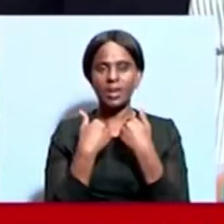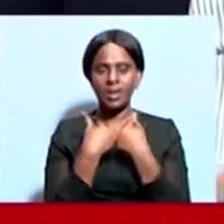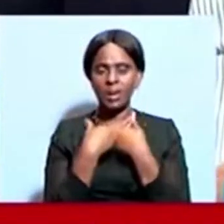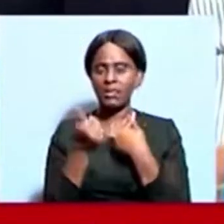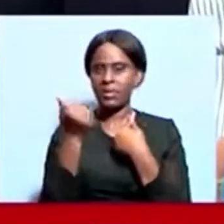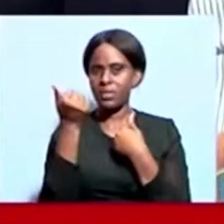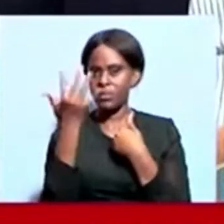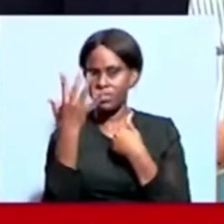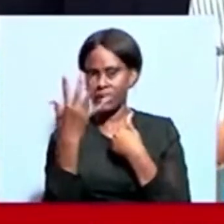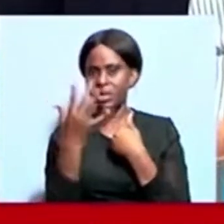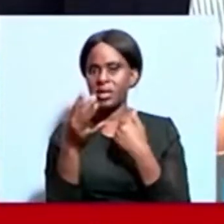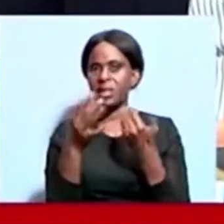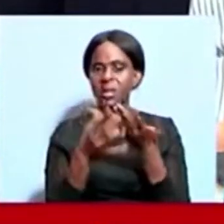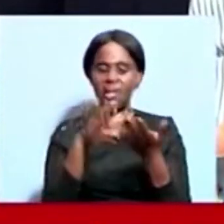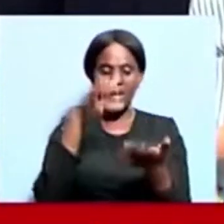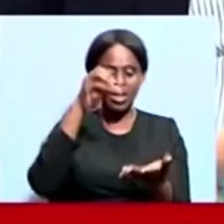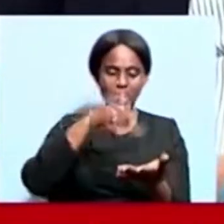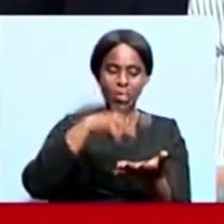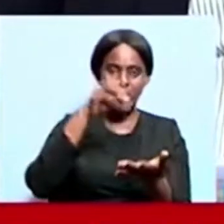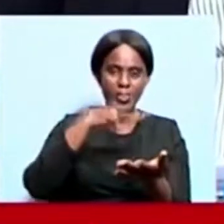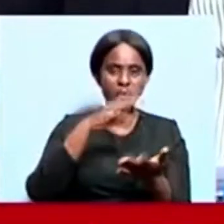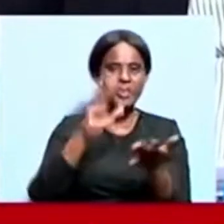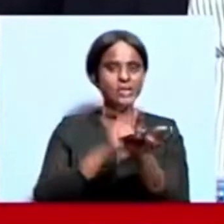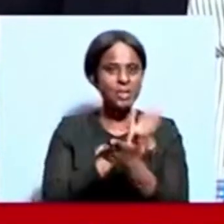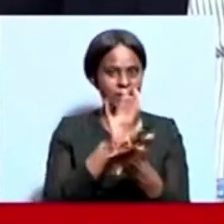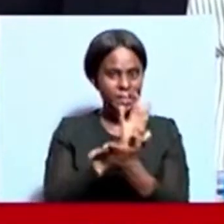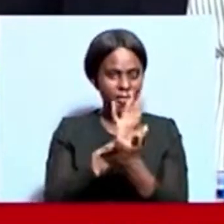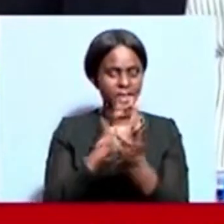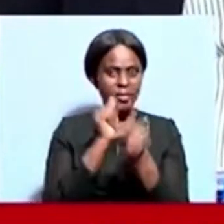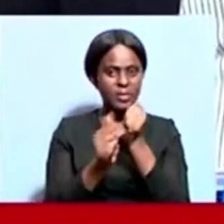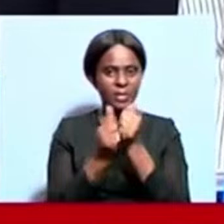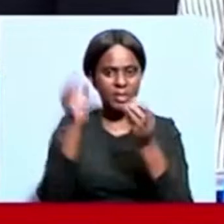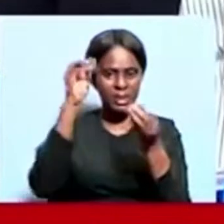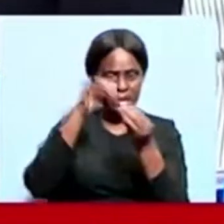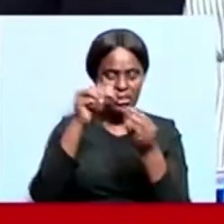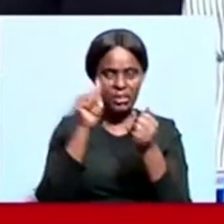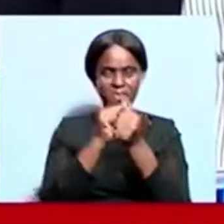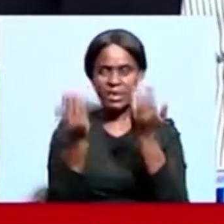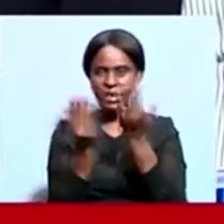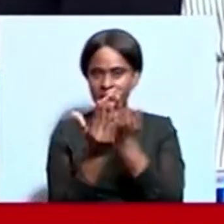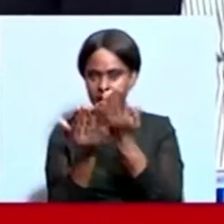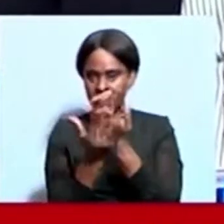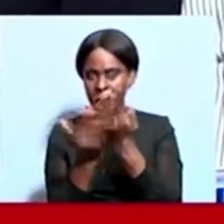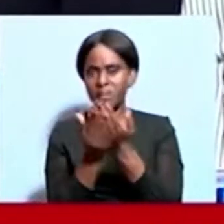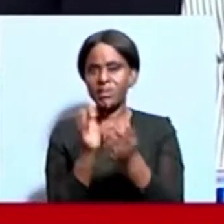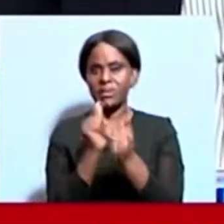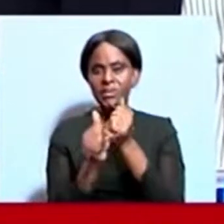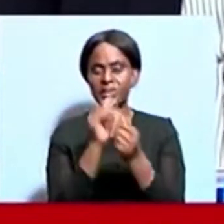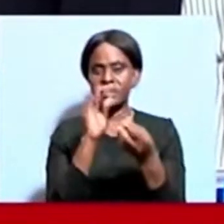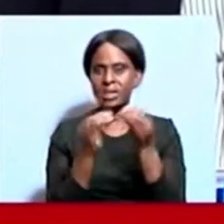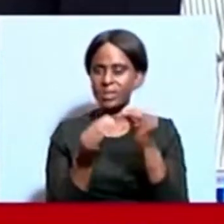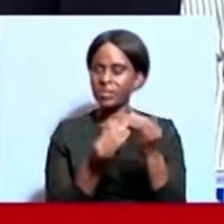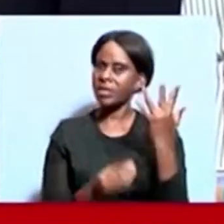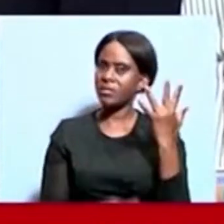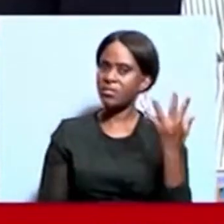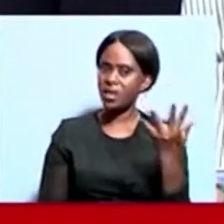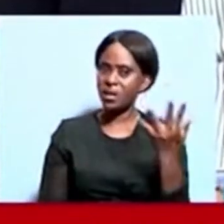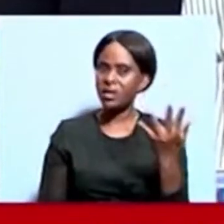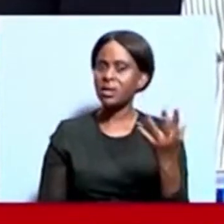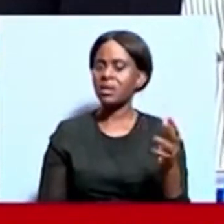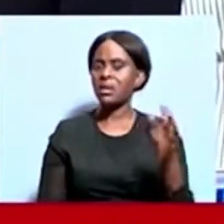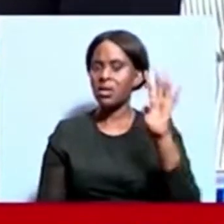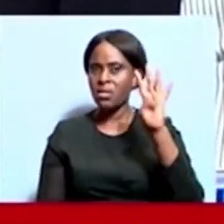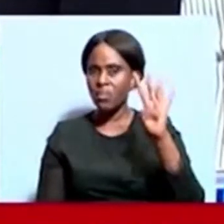15 copies of documents that are in addition to the appendices given, that is Appendix 5, Appendix